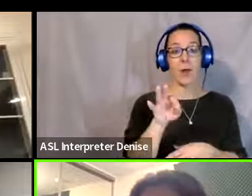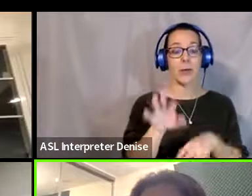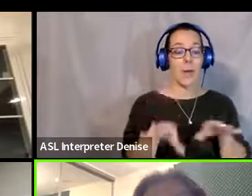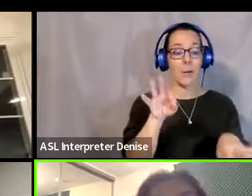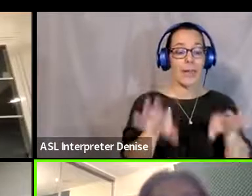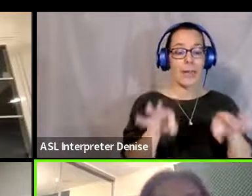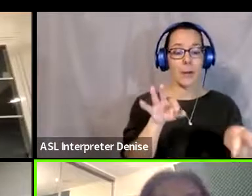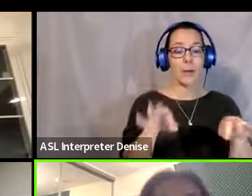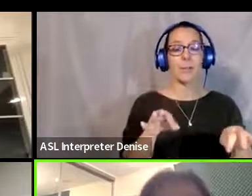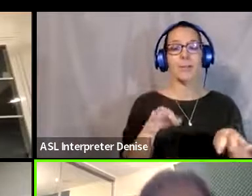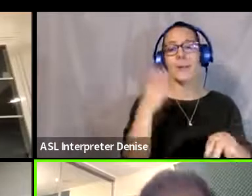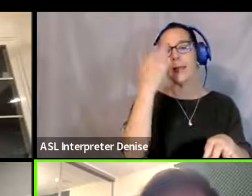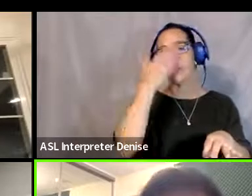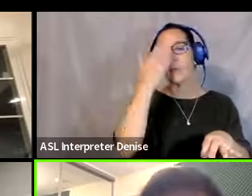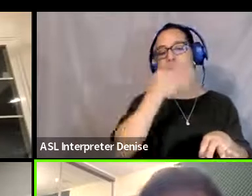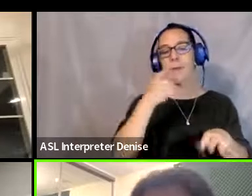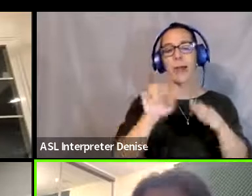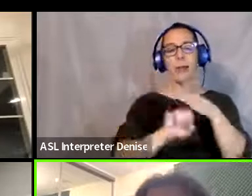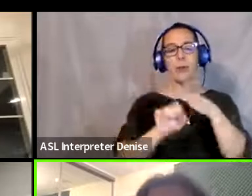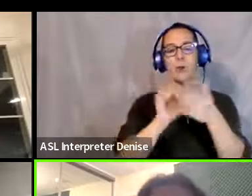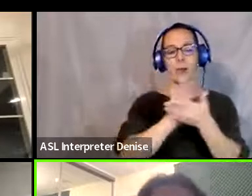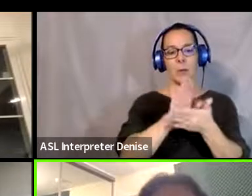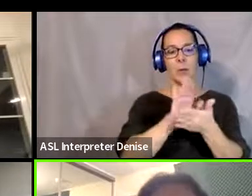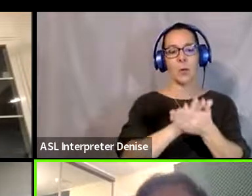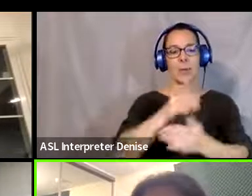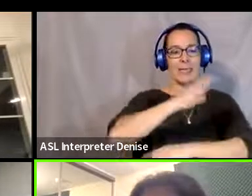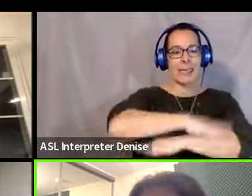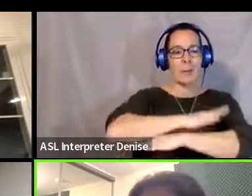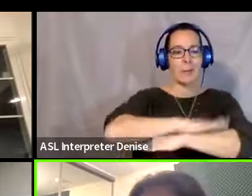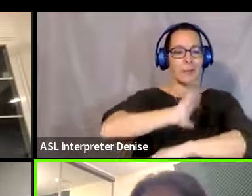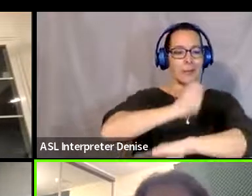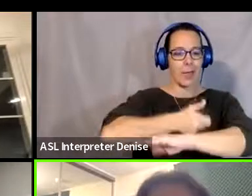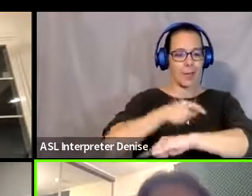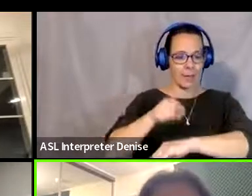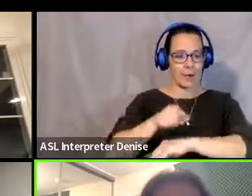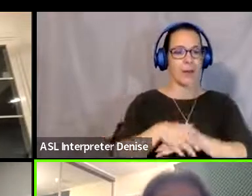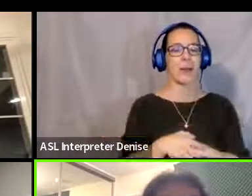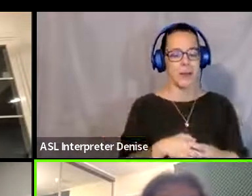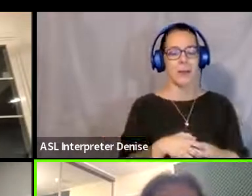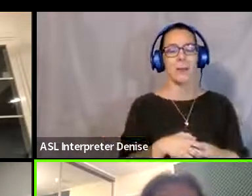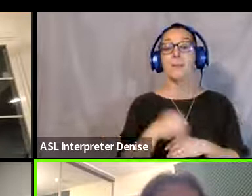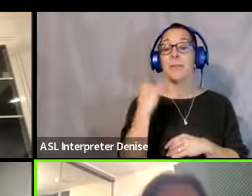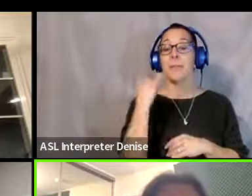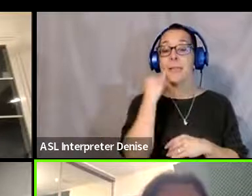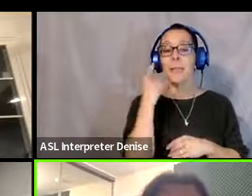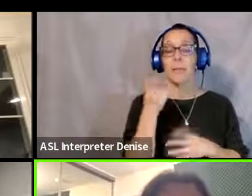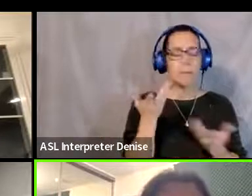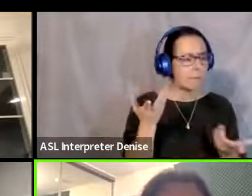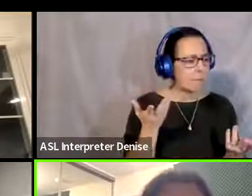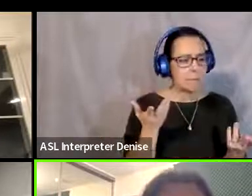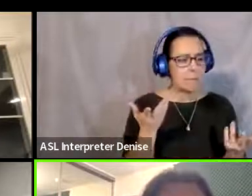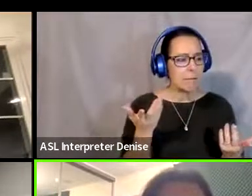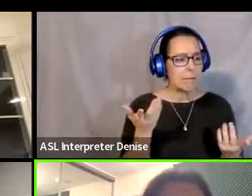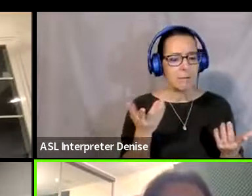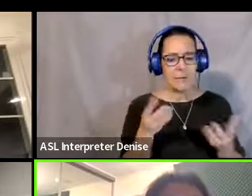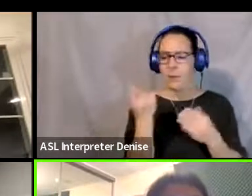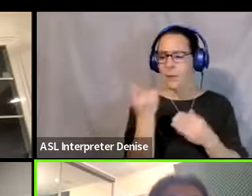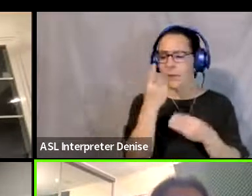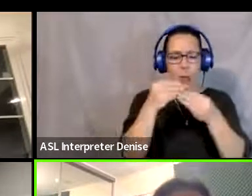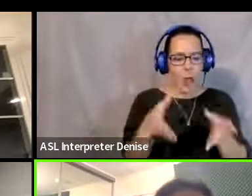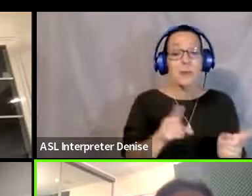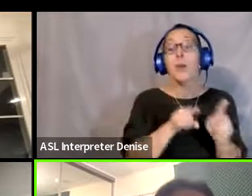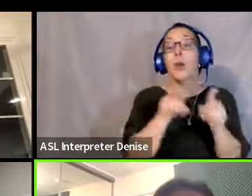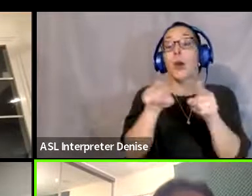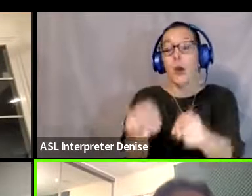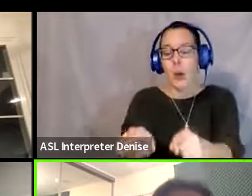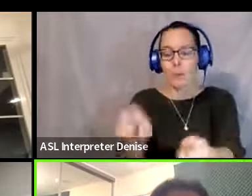outside in front of the elementary school. Please, if you missed anything, go and grab the stuff.